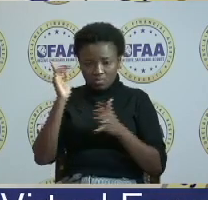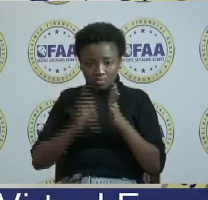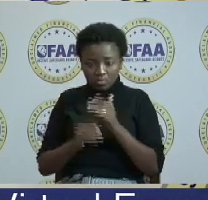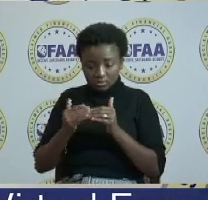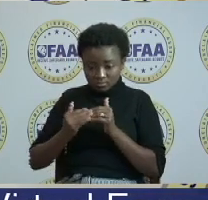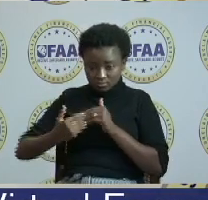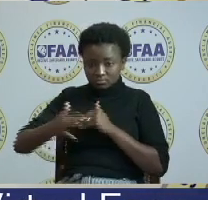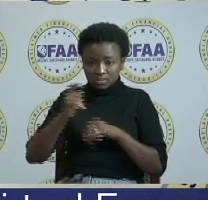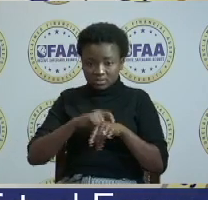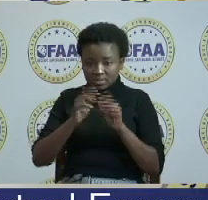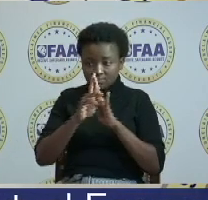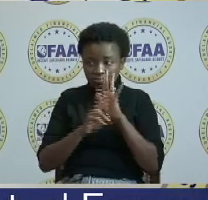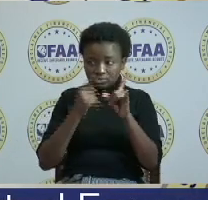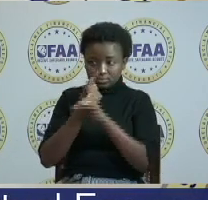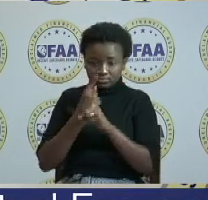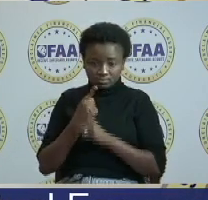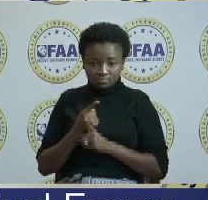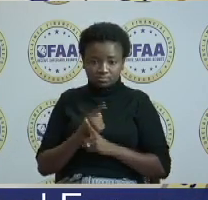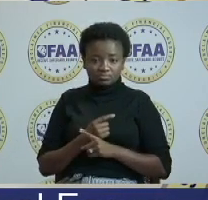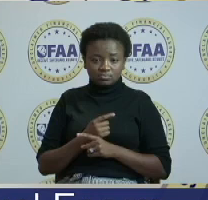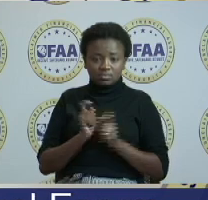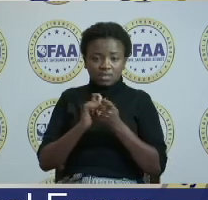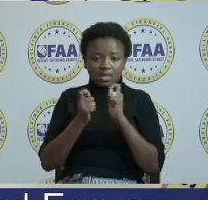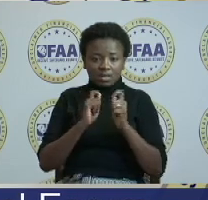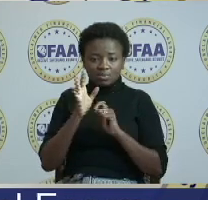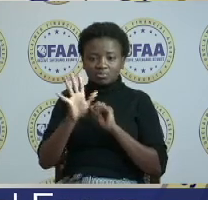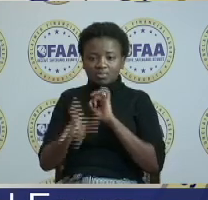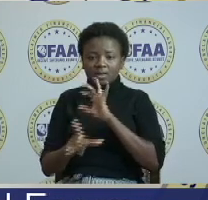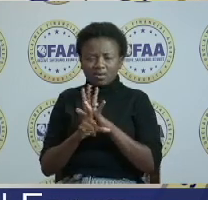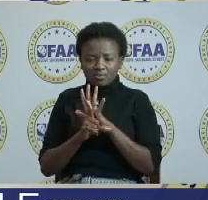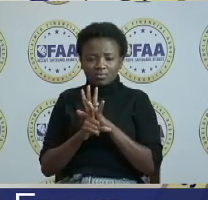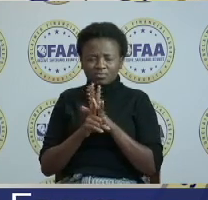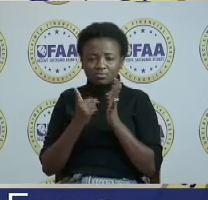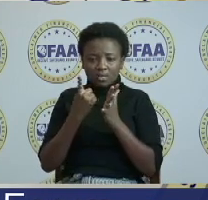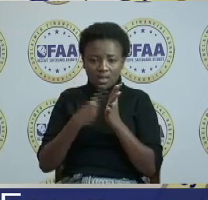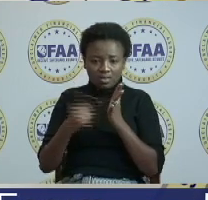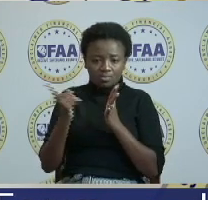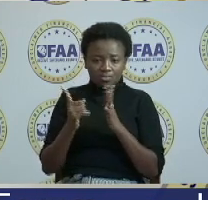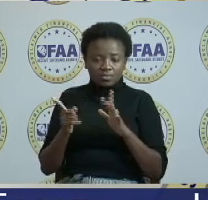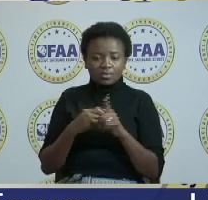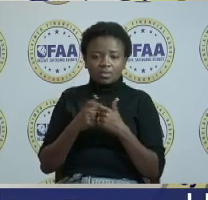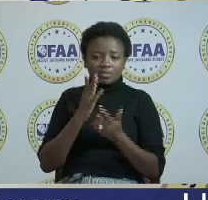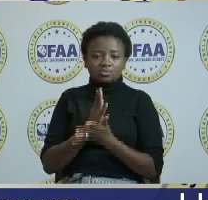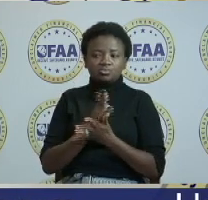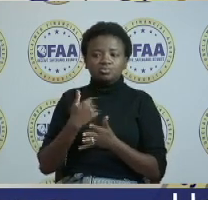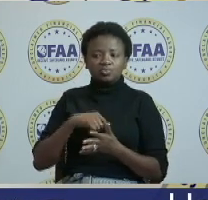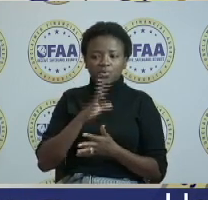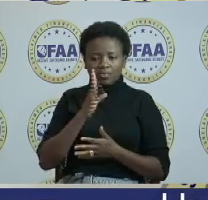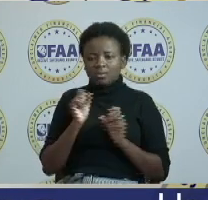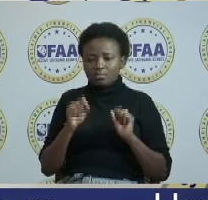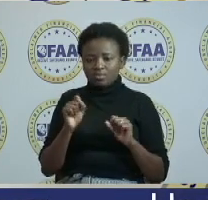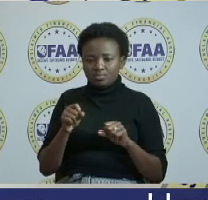once the regulations and the amendment to the law goes through, then we should be able to